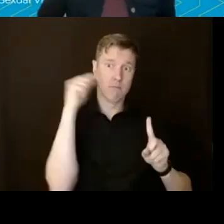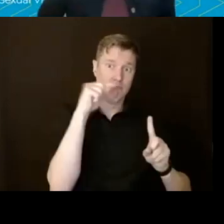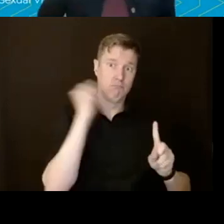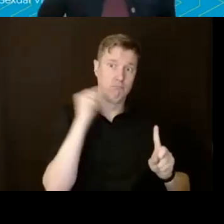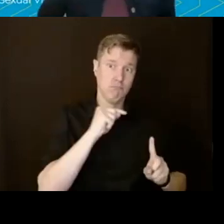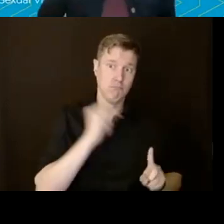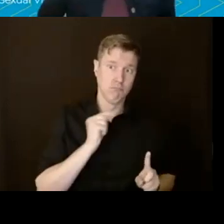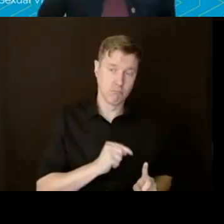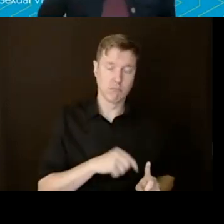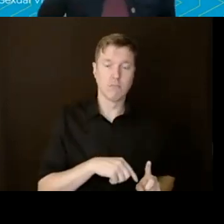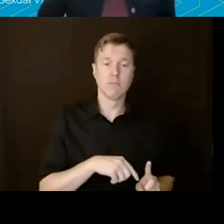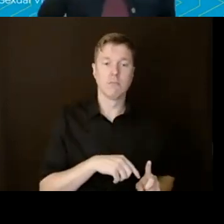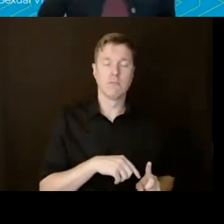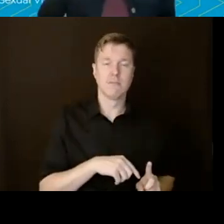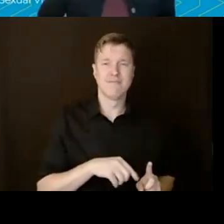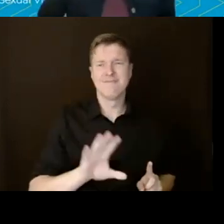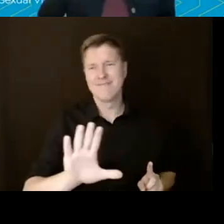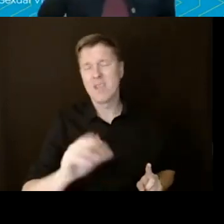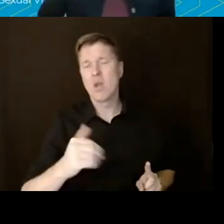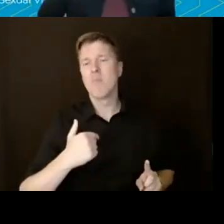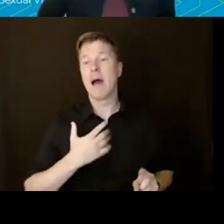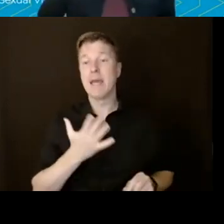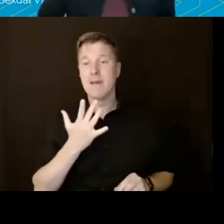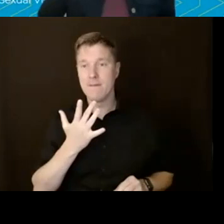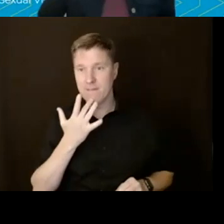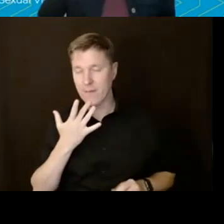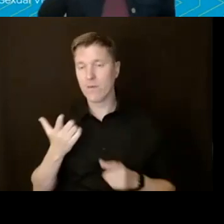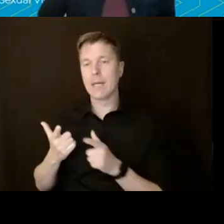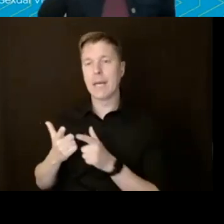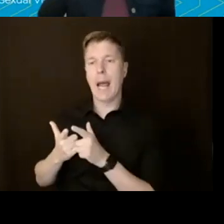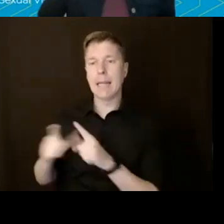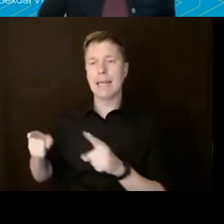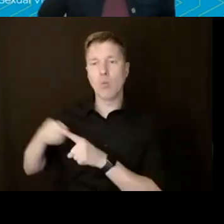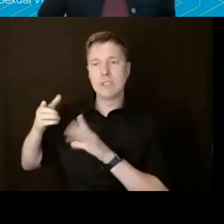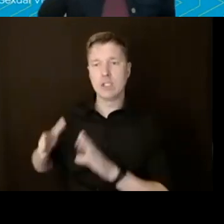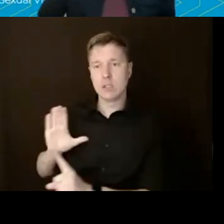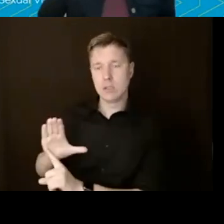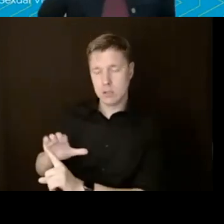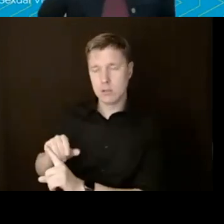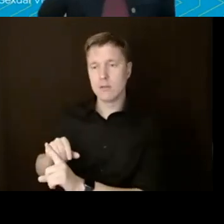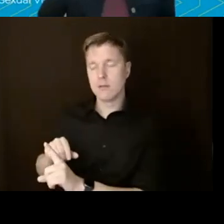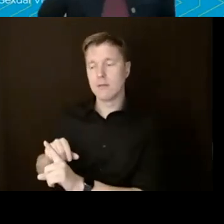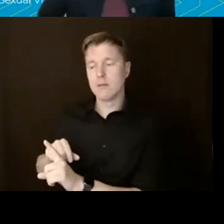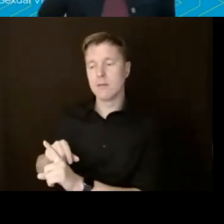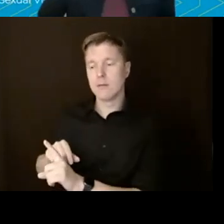And one of my favorite linguists in the world, Anat Shankar-Osorio,